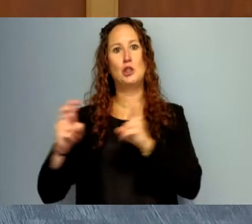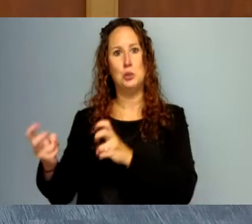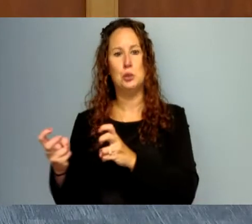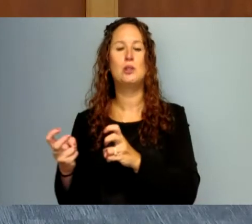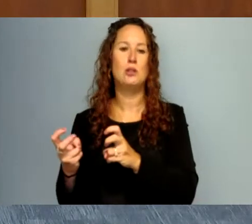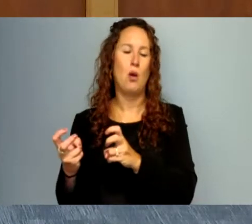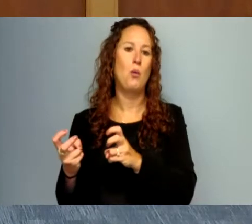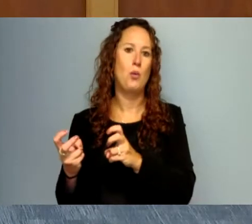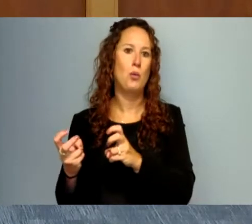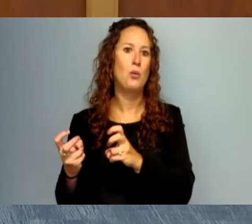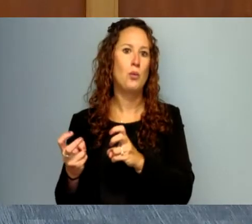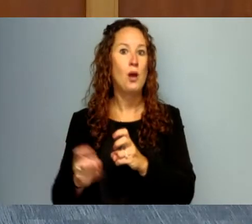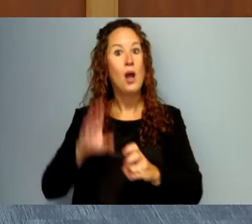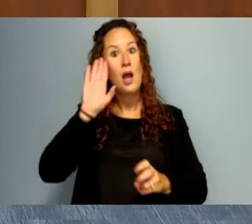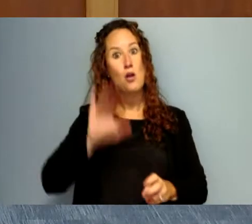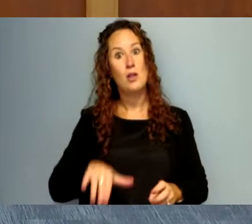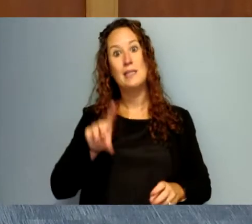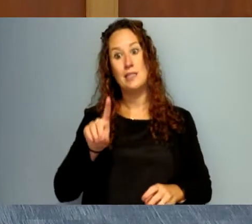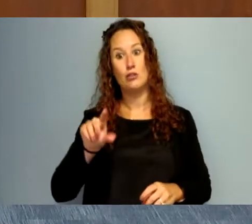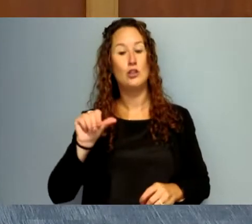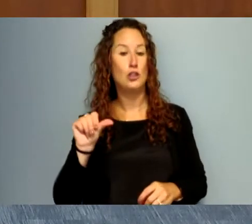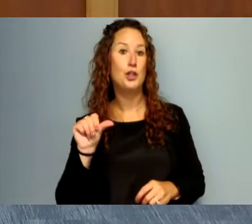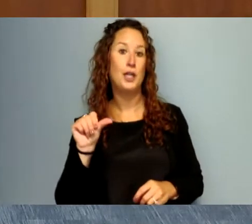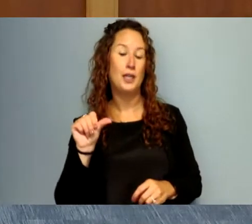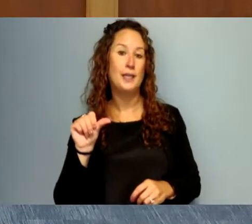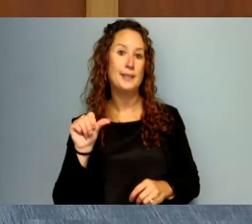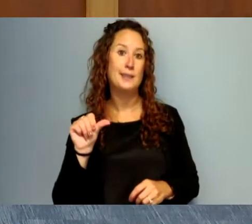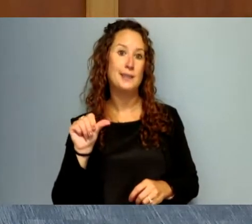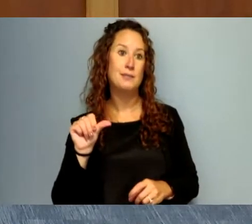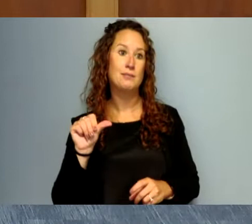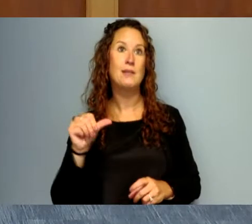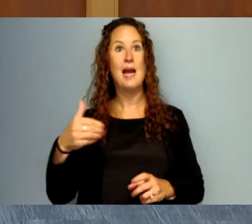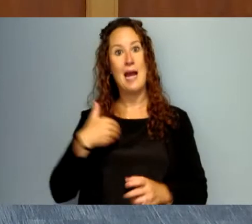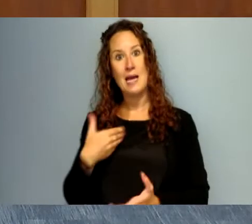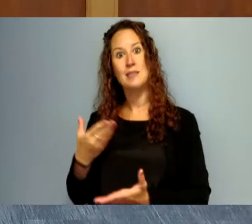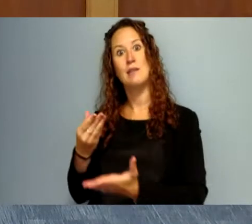the district attorney is getting some funding